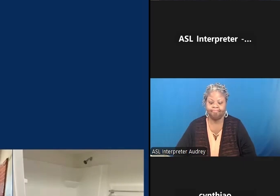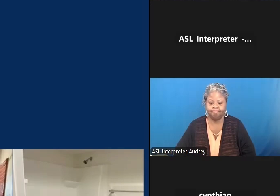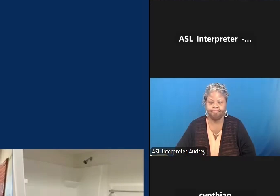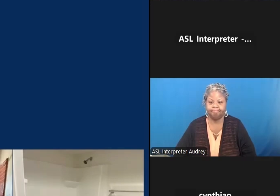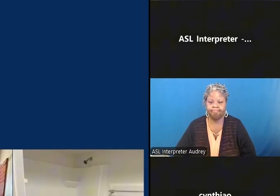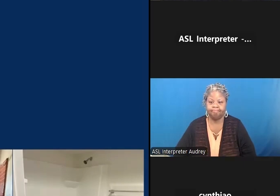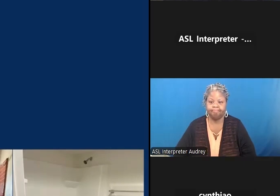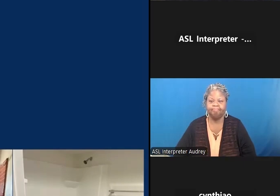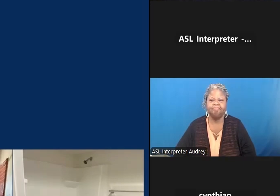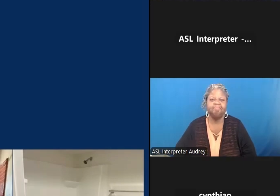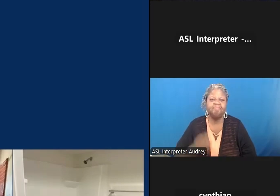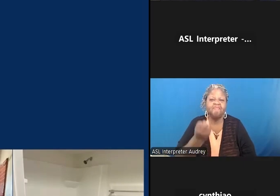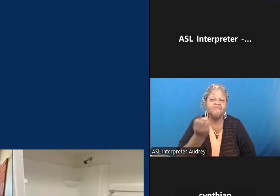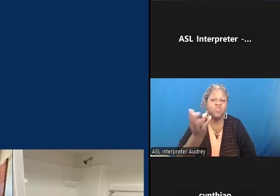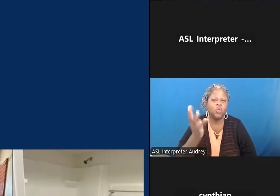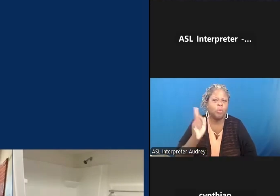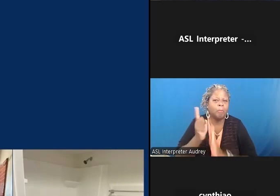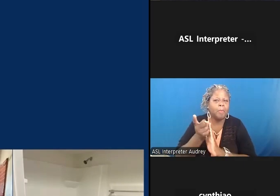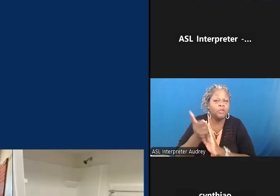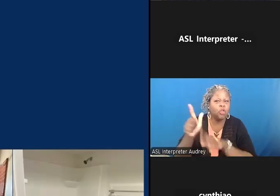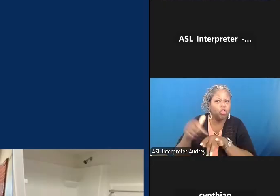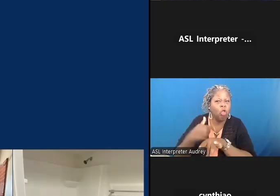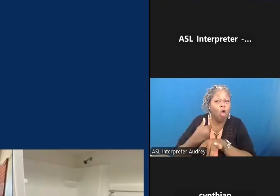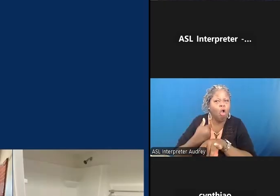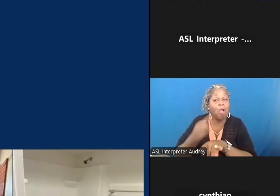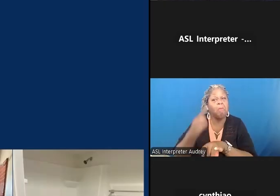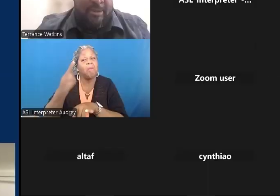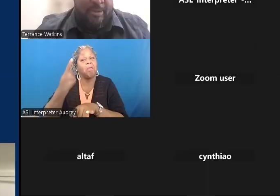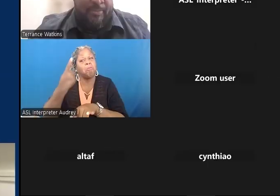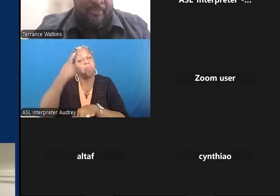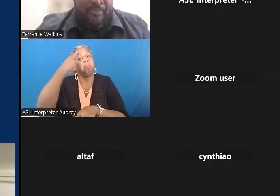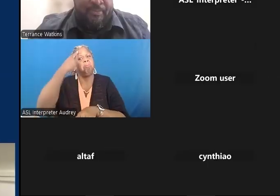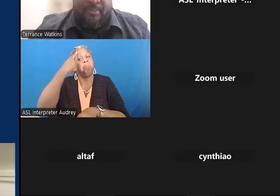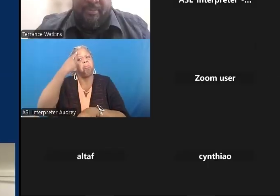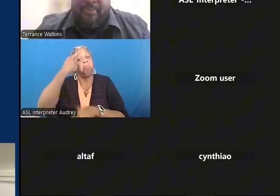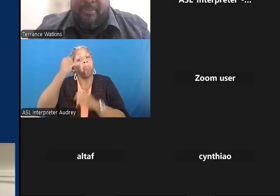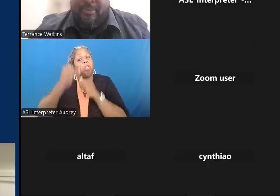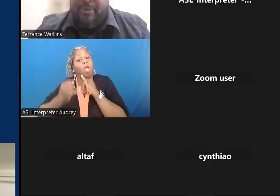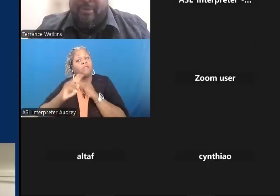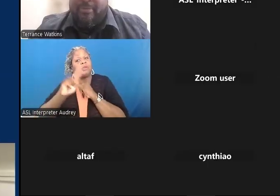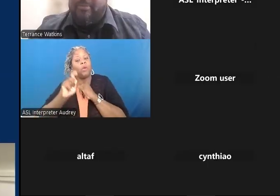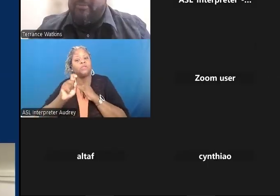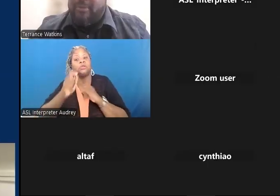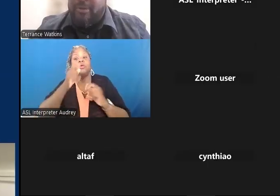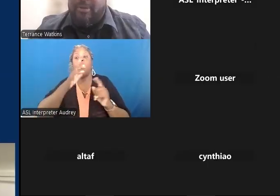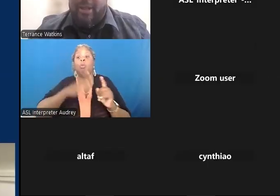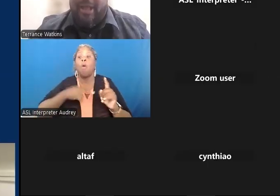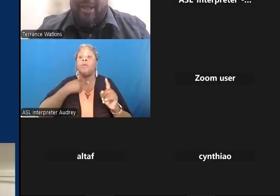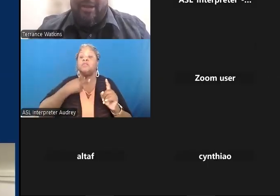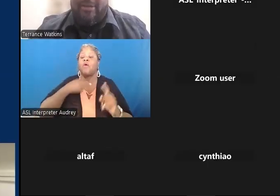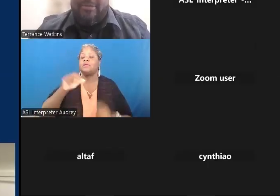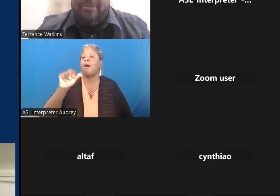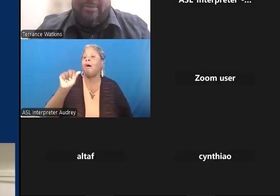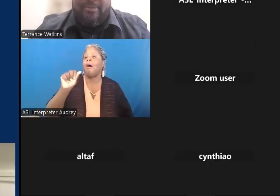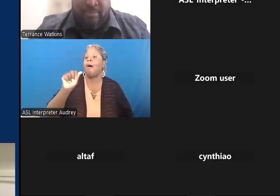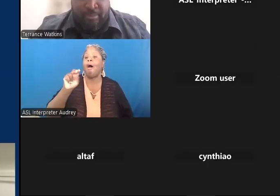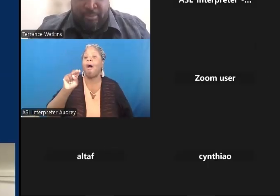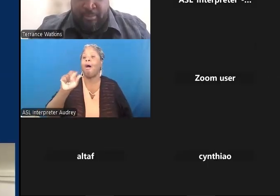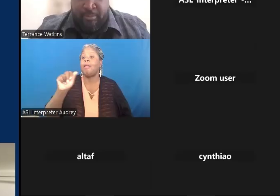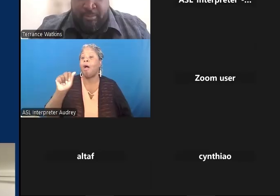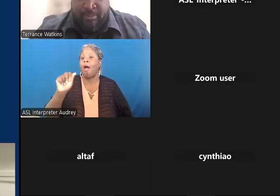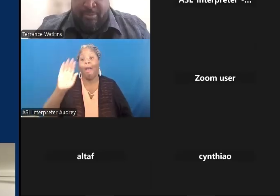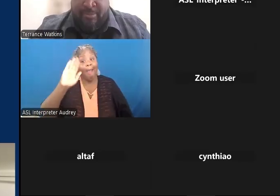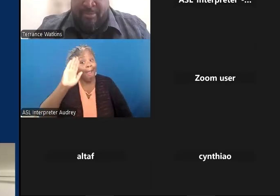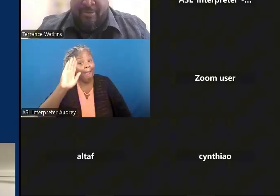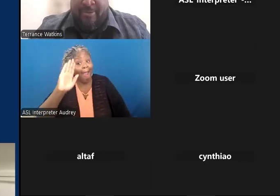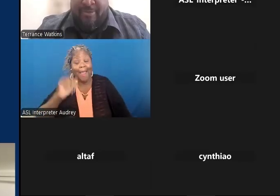Give it a couple more seconds to see if somebody has any other lingering questions. I have a question. This is Anna. Hi, Anna. Hi,